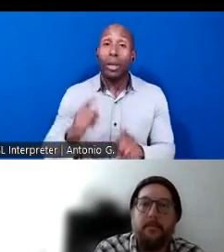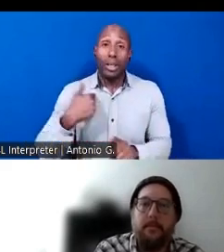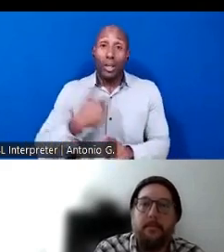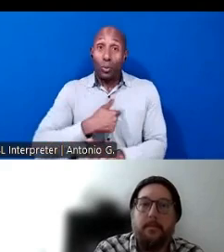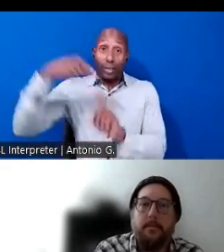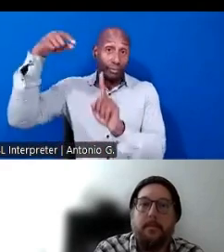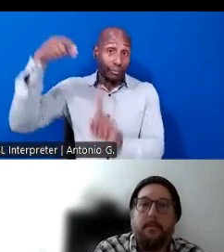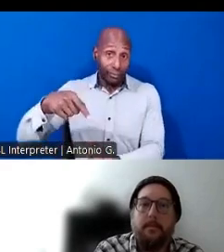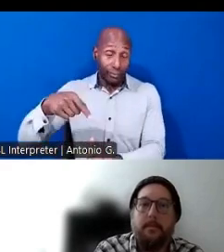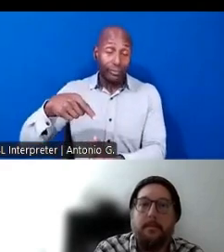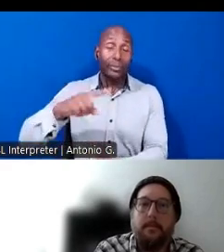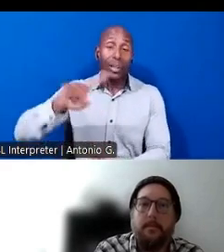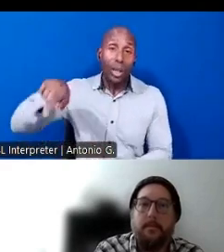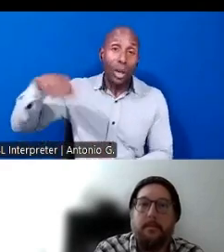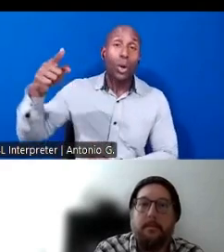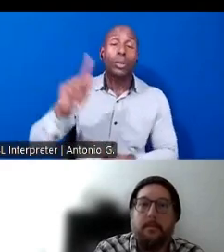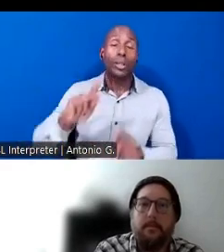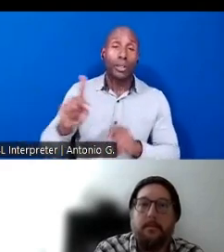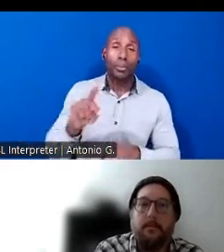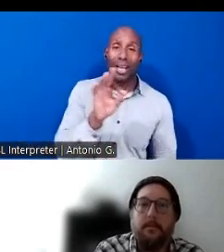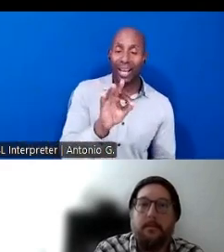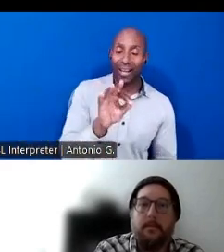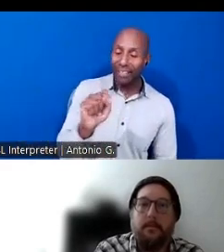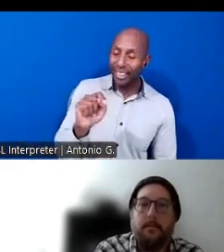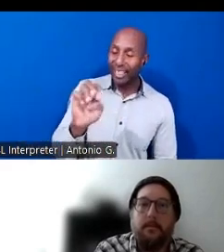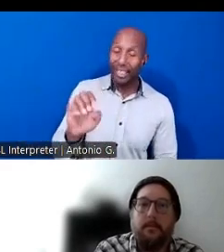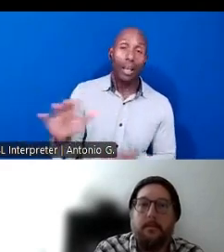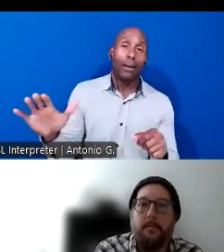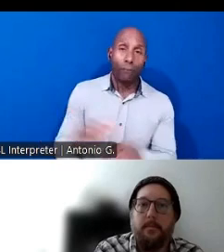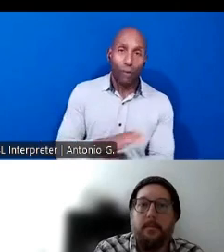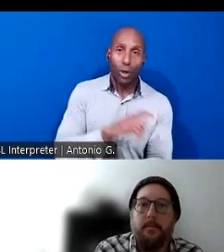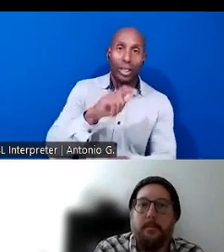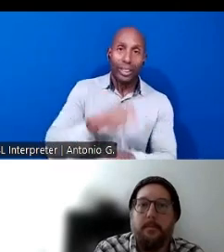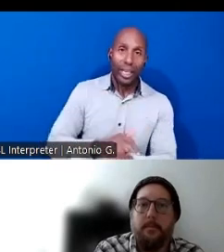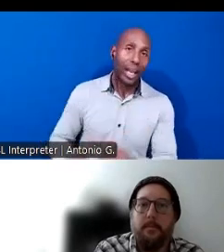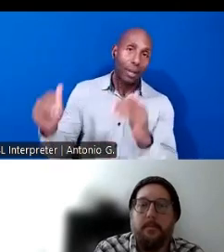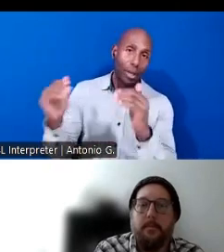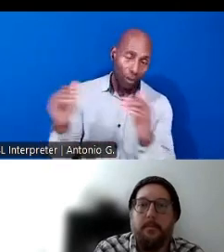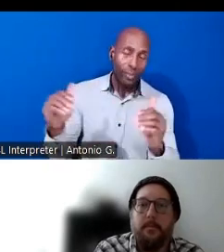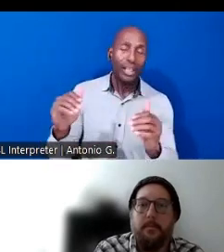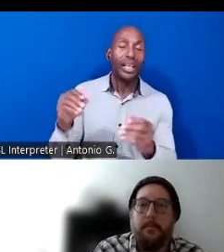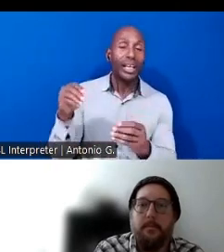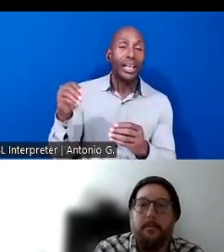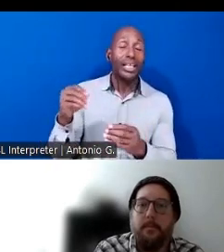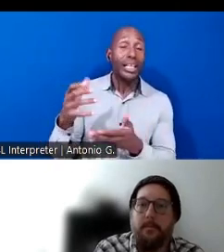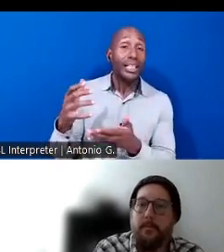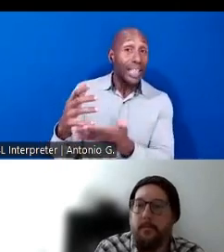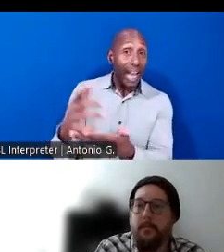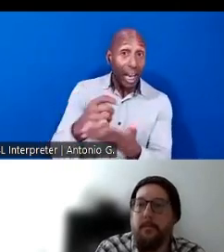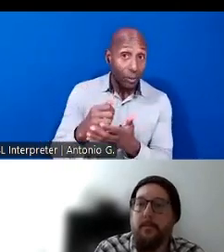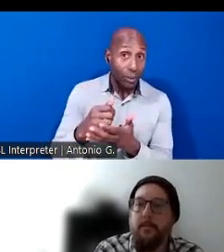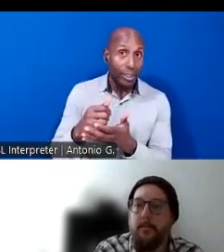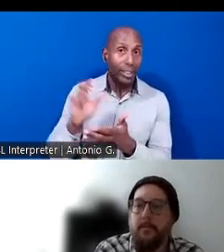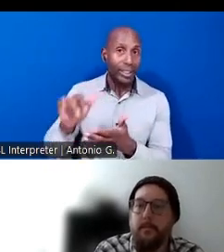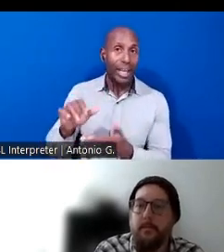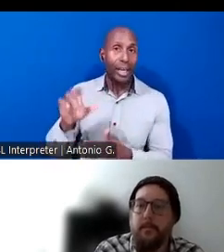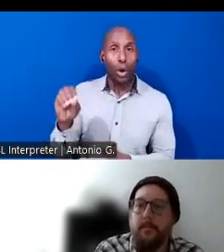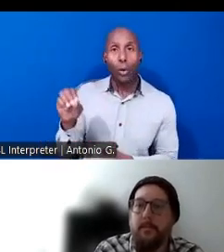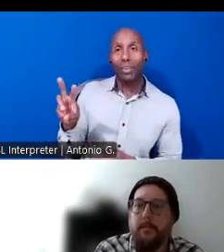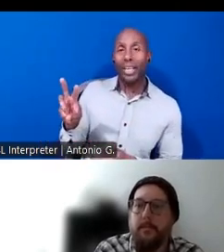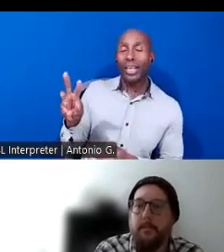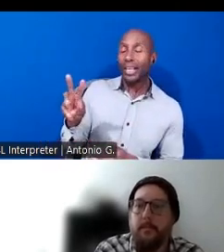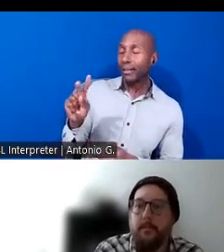so full-time equivalent salary, is provided fully, partially by the OVW funds for the